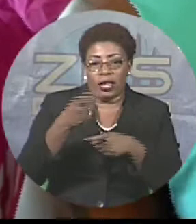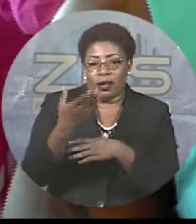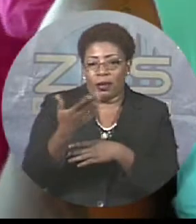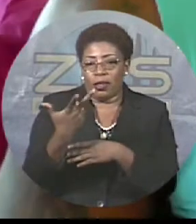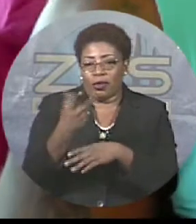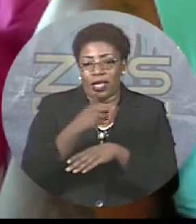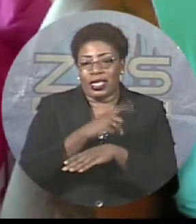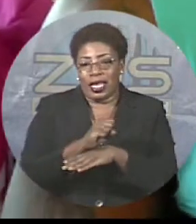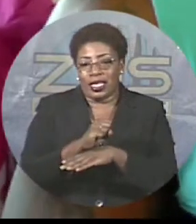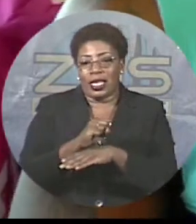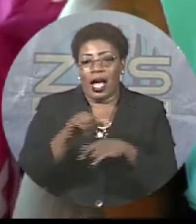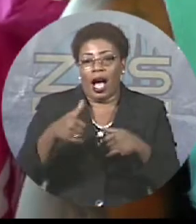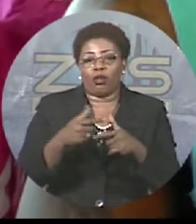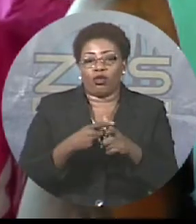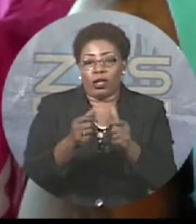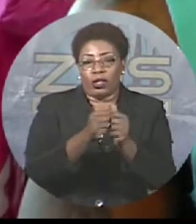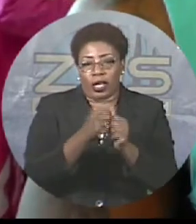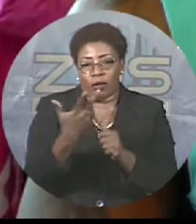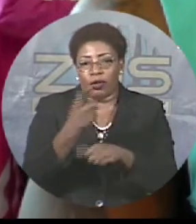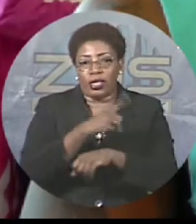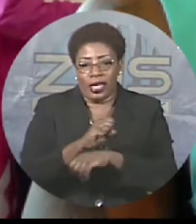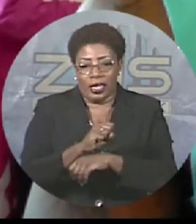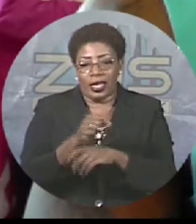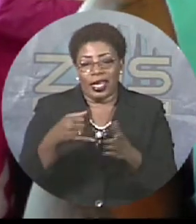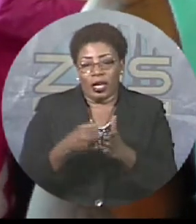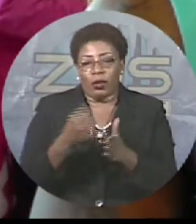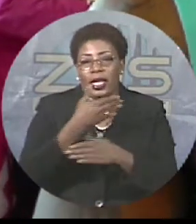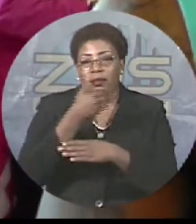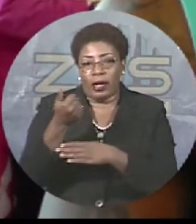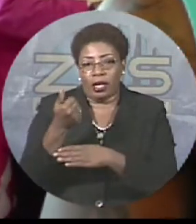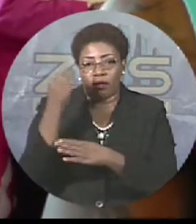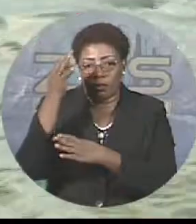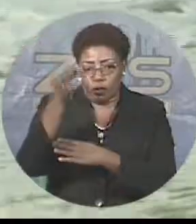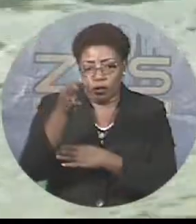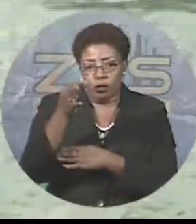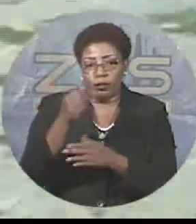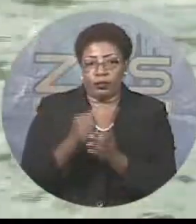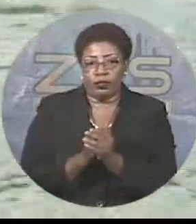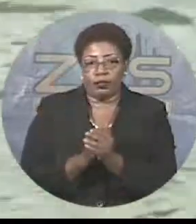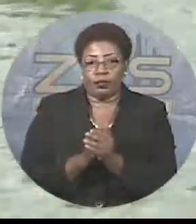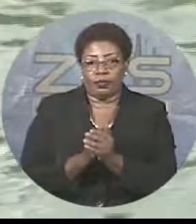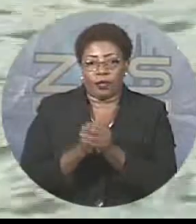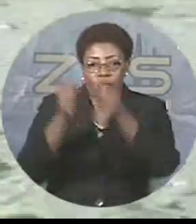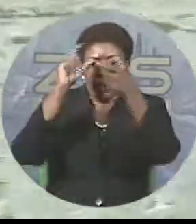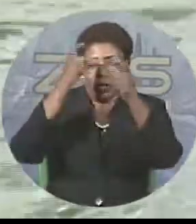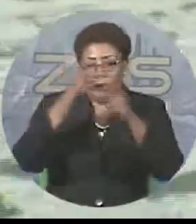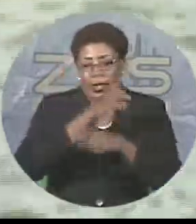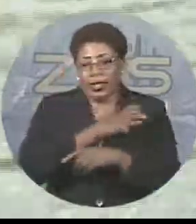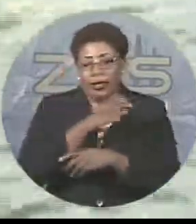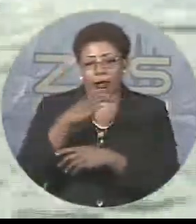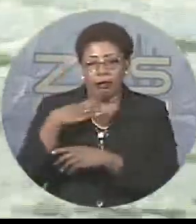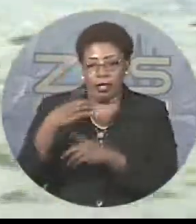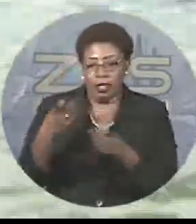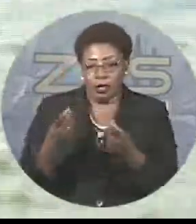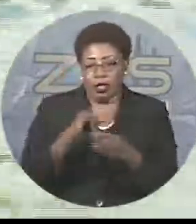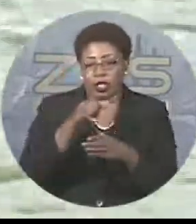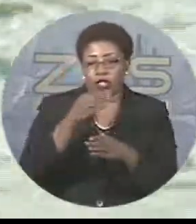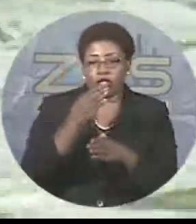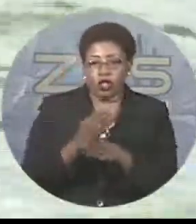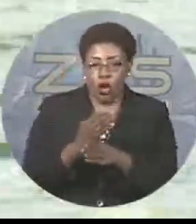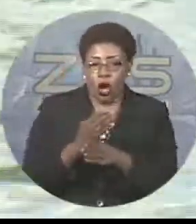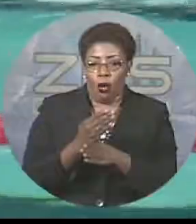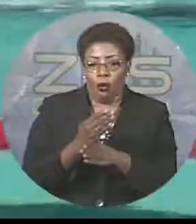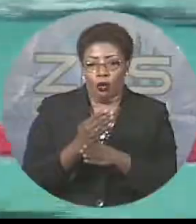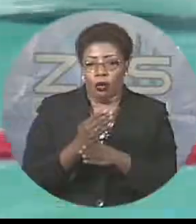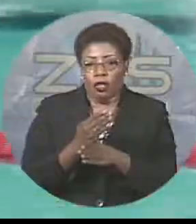So, but it's just something. It will get better. It will get better in the future. It just takes a little time. The Bahamas Olympic Committee doing its job in affording